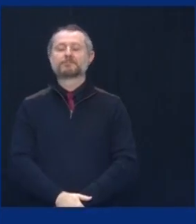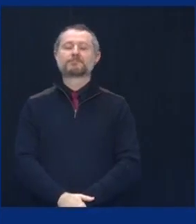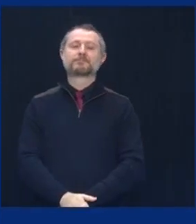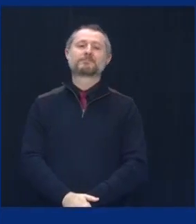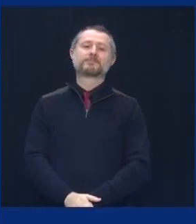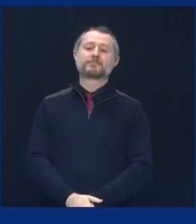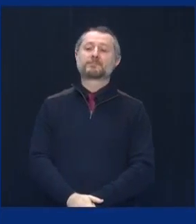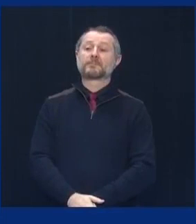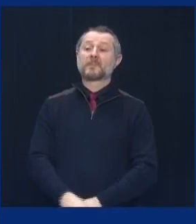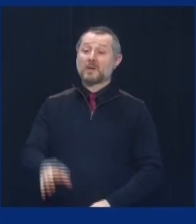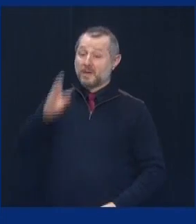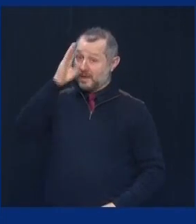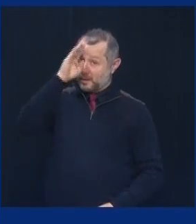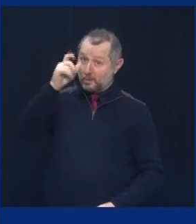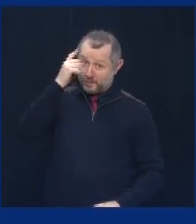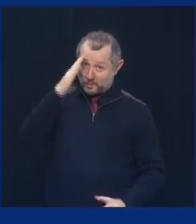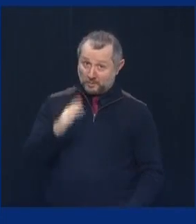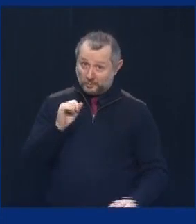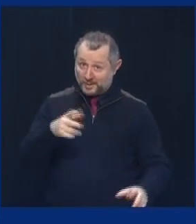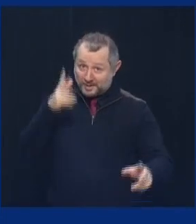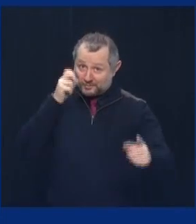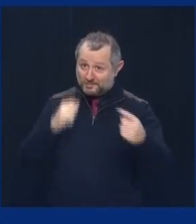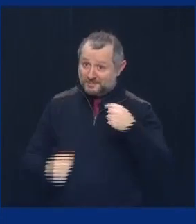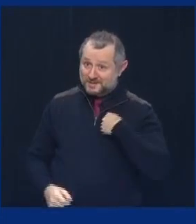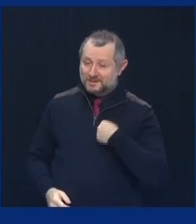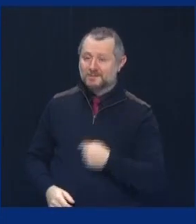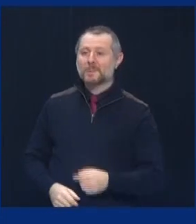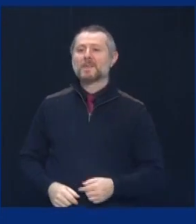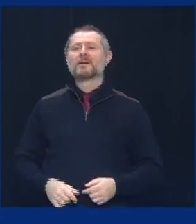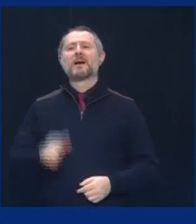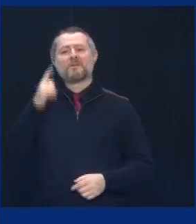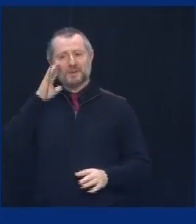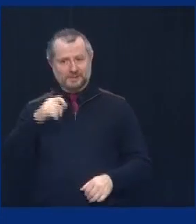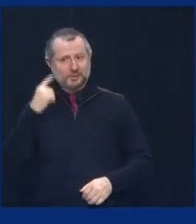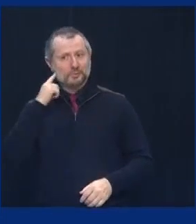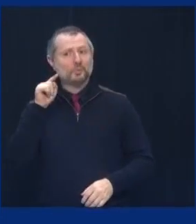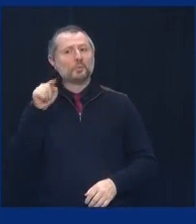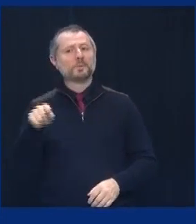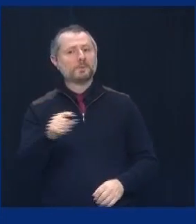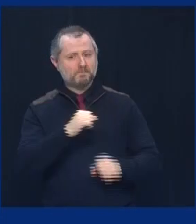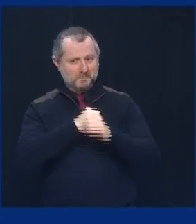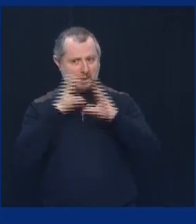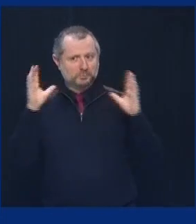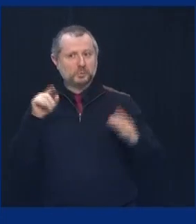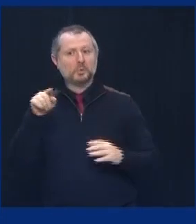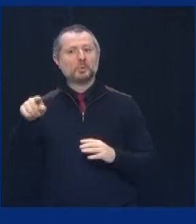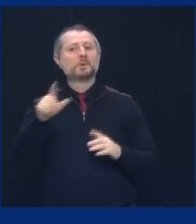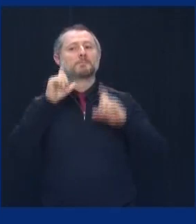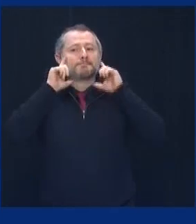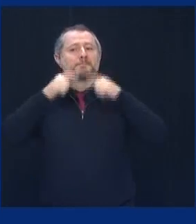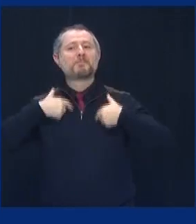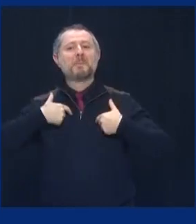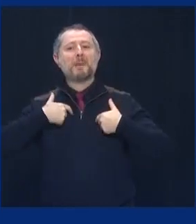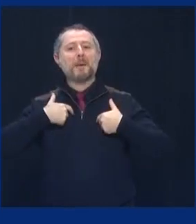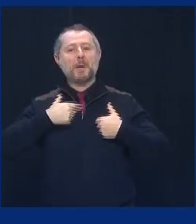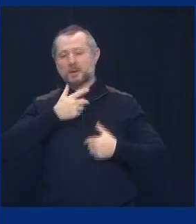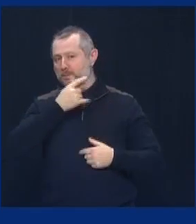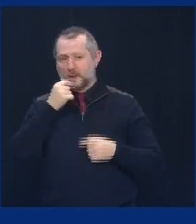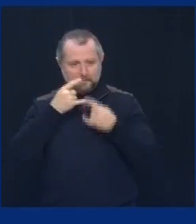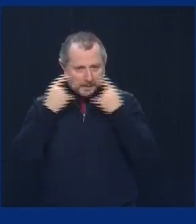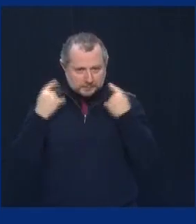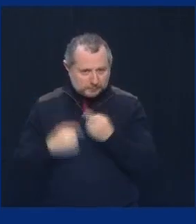Hey, Governor, can you hear me? Not only can I hear you, but I can picture you taking down your mask, Pete, to ask the